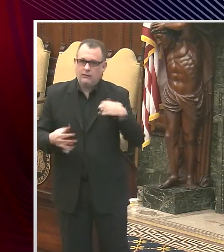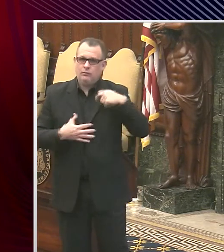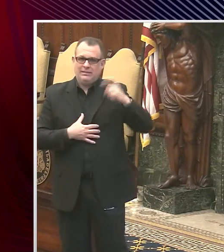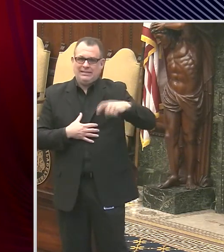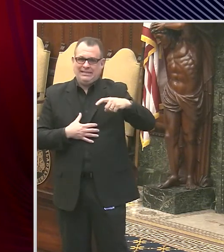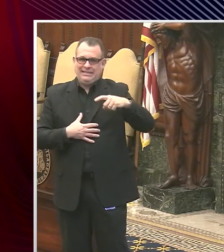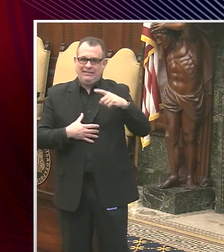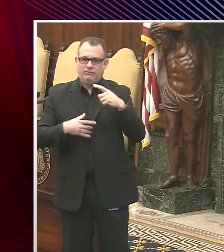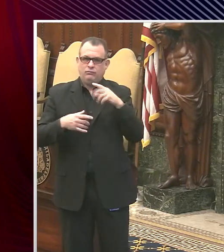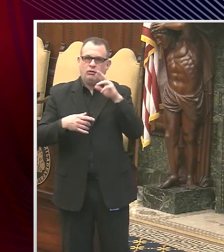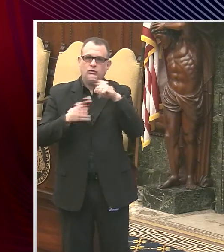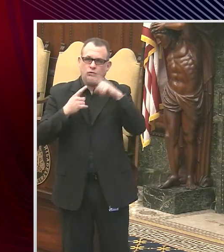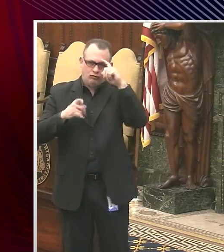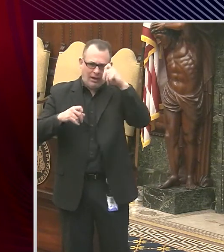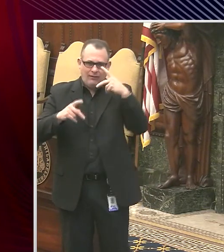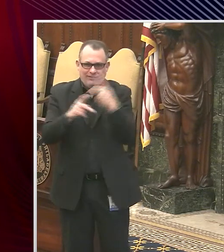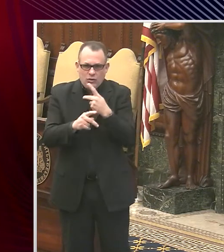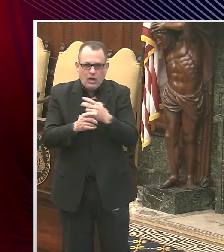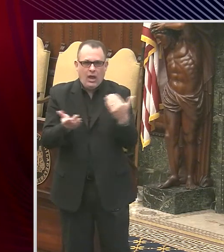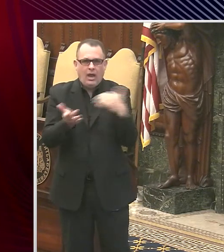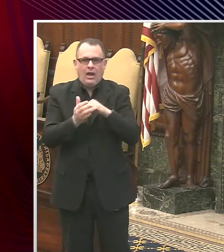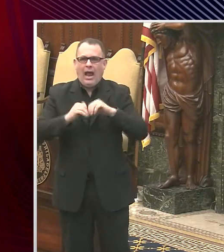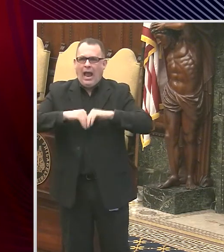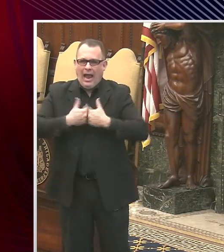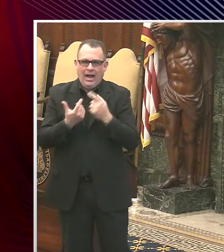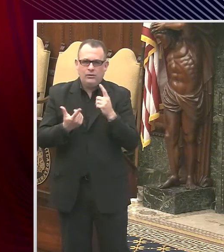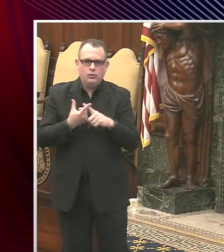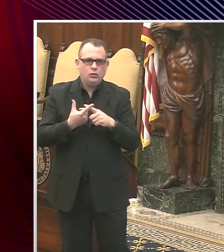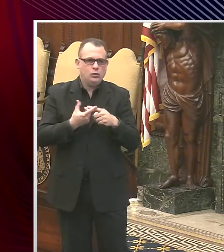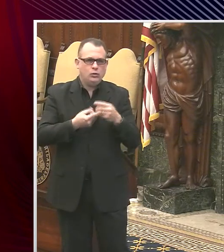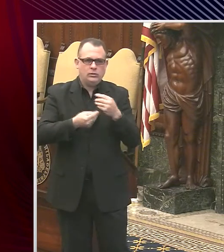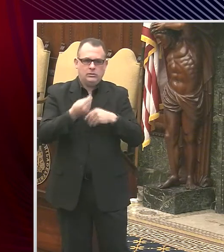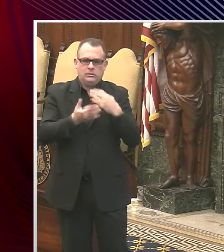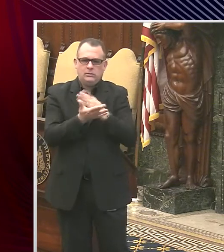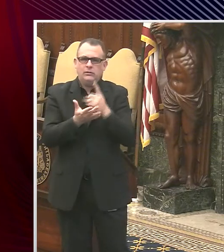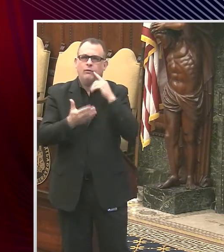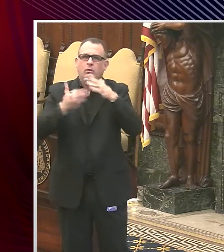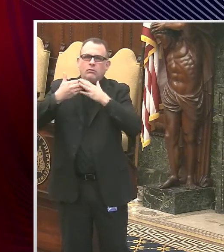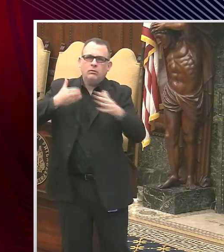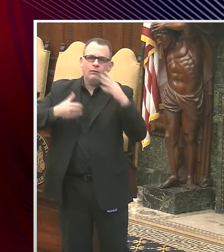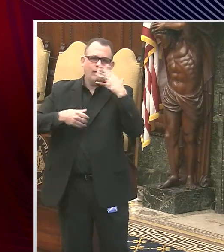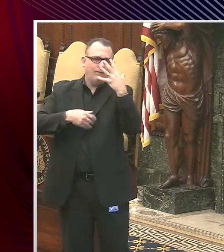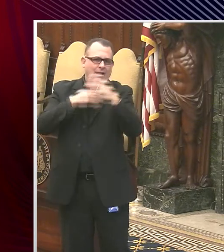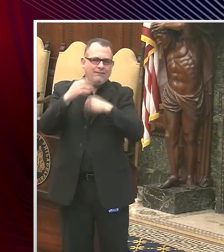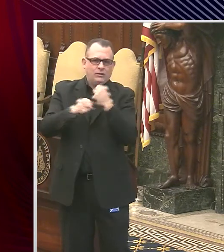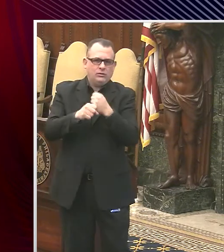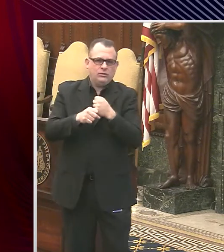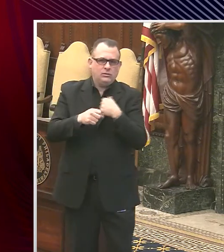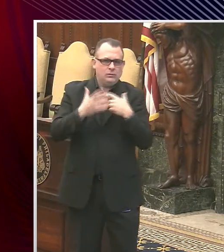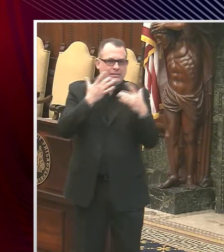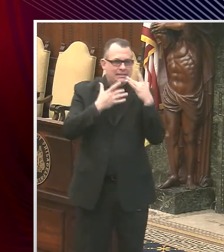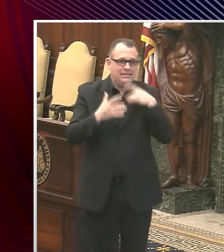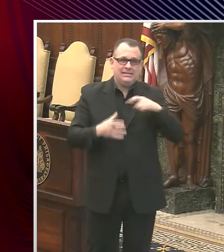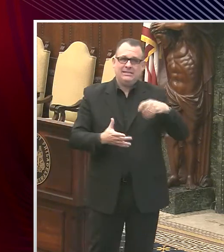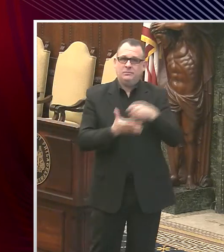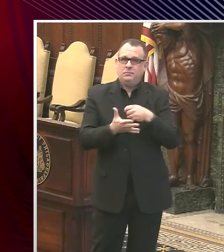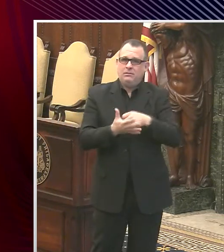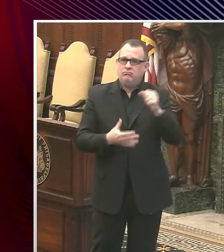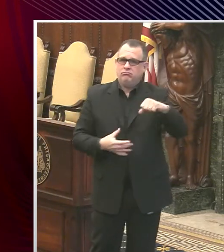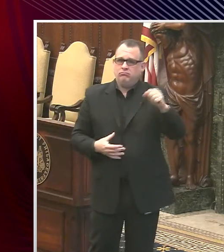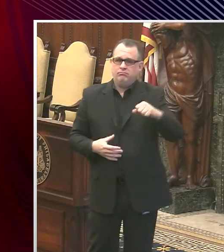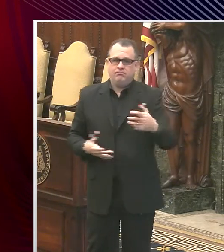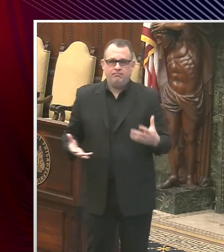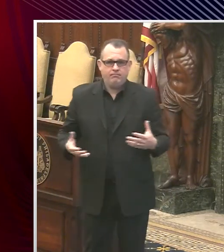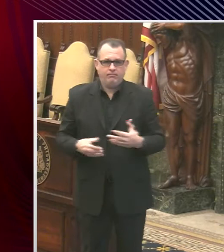out what it means in terms of what we have to do with the budget and 5-year plan, but this was desperately needed funding. All right, can you kind of put the